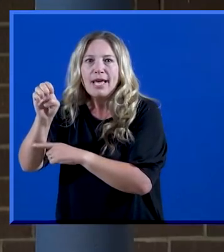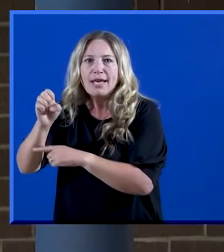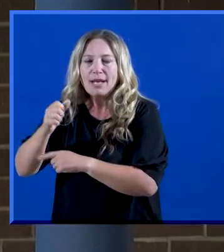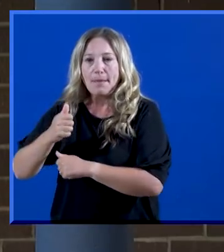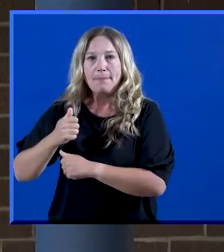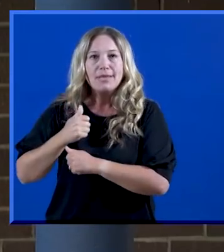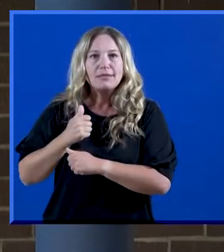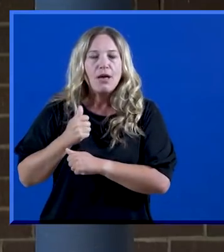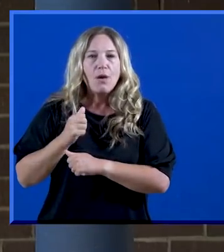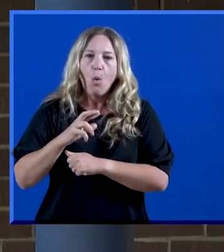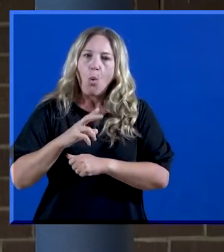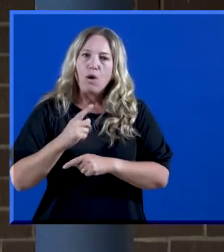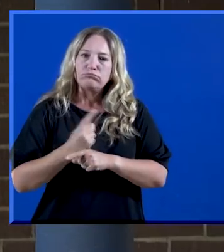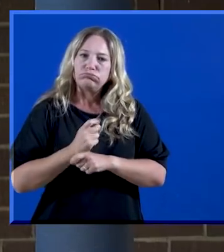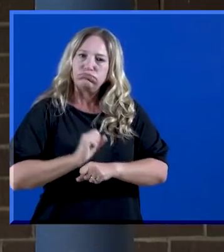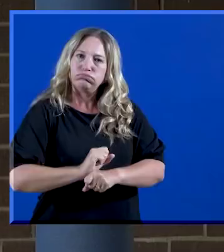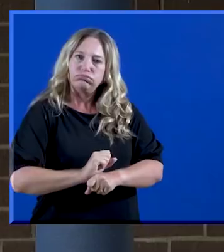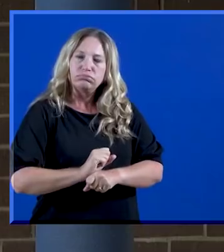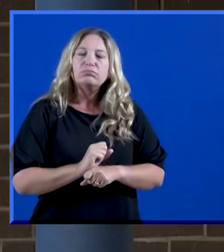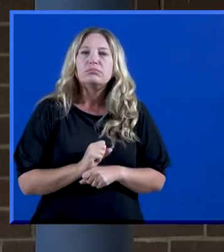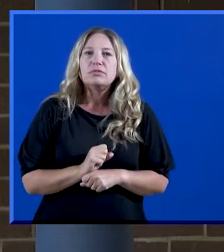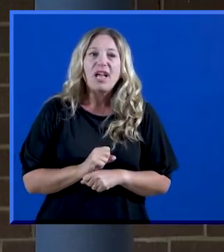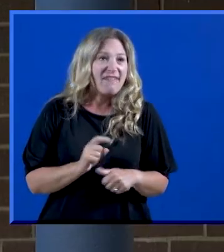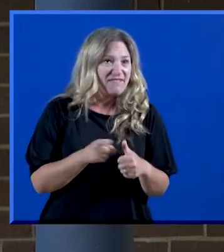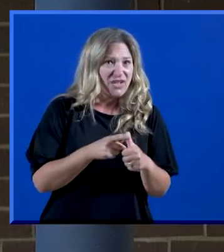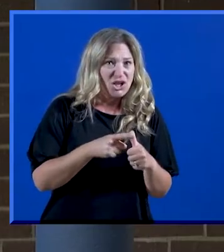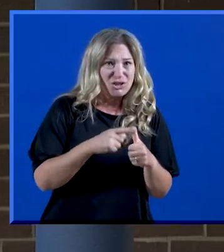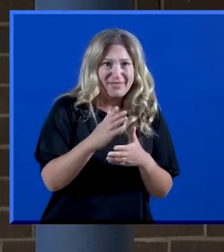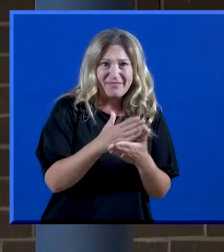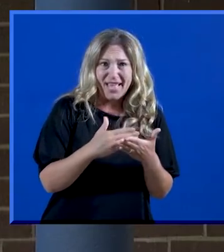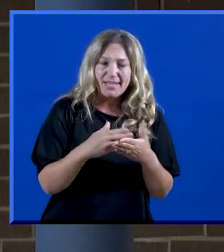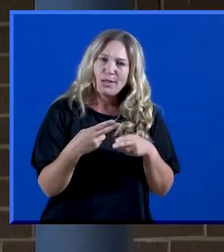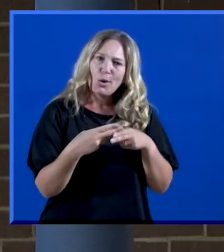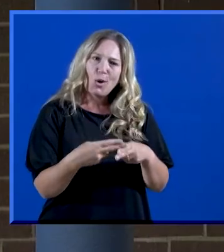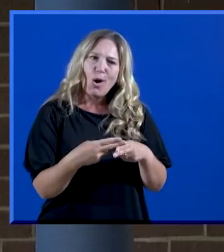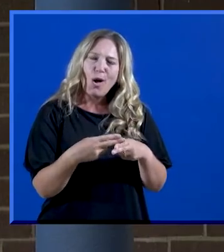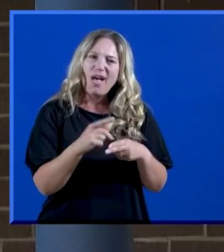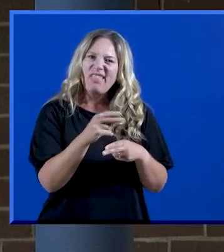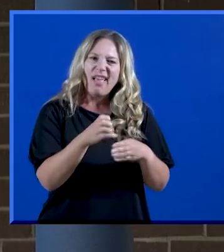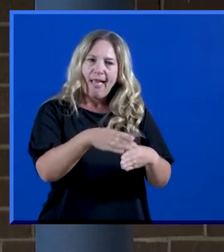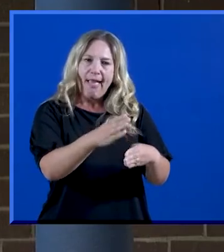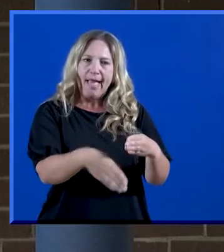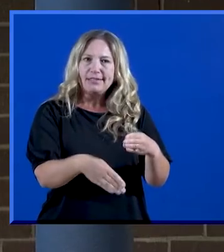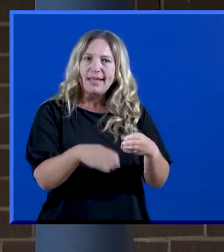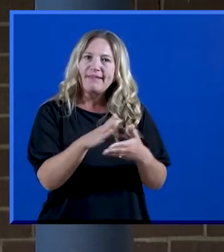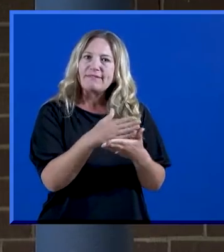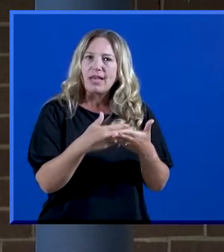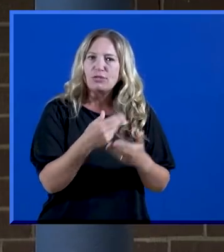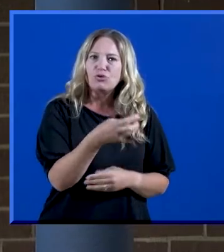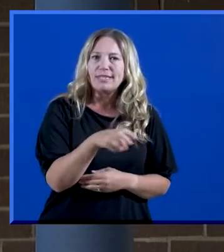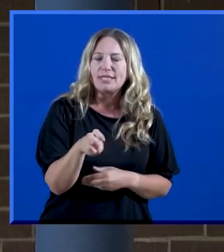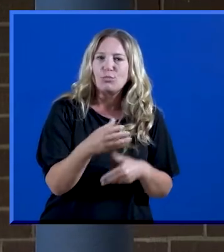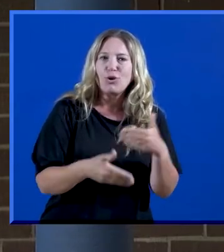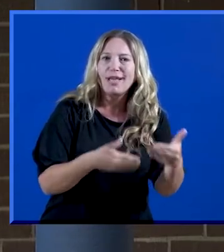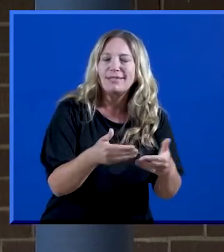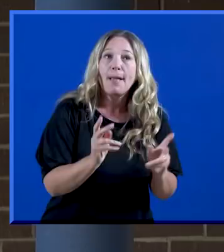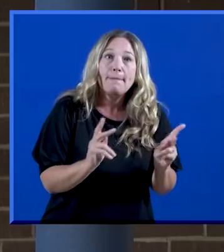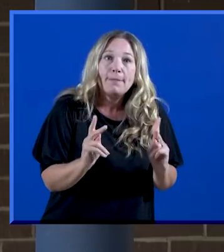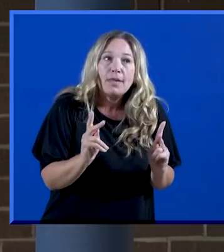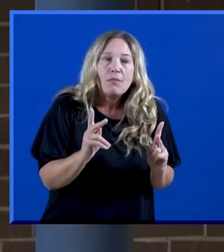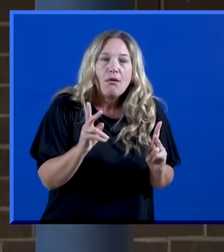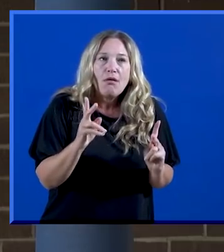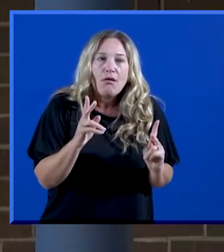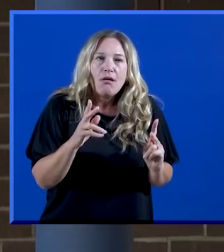the military, or a career. During the first phase, or what they refer to as the ending phase of a transition